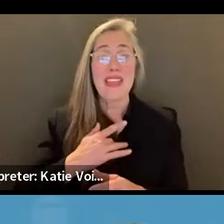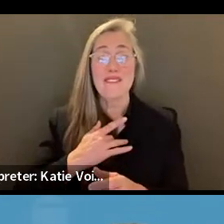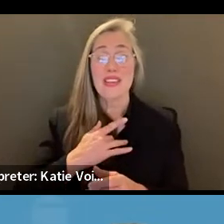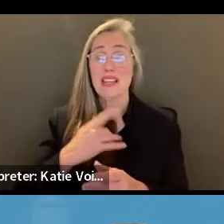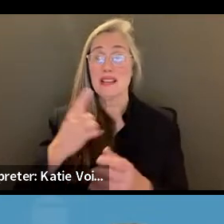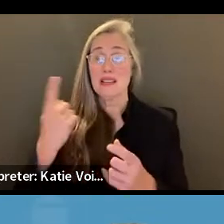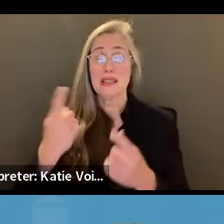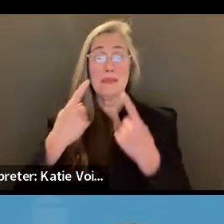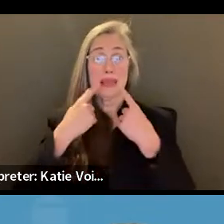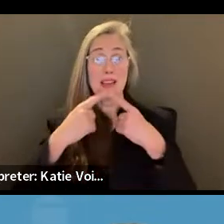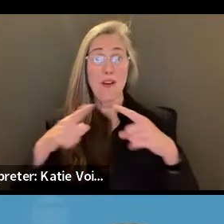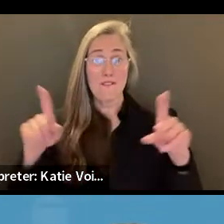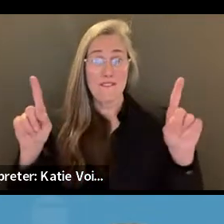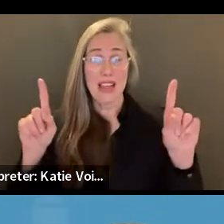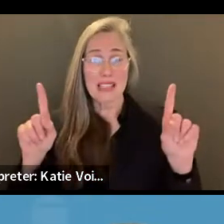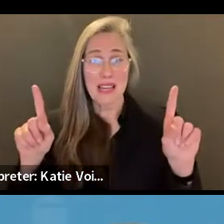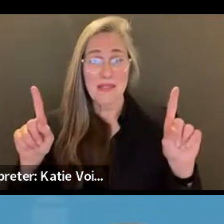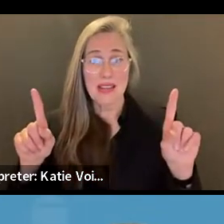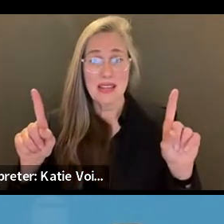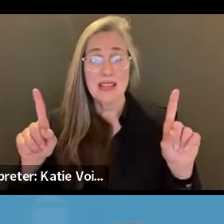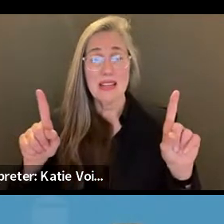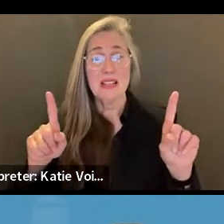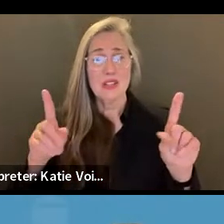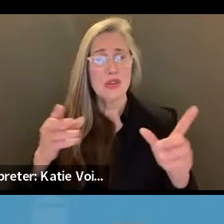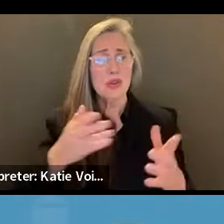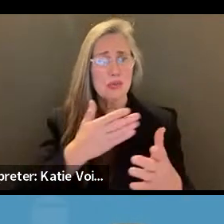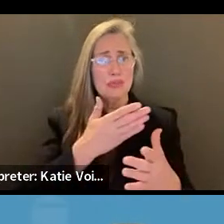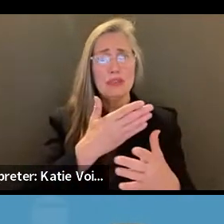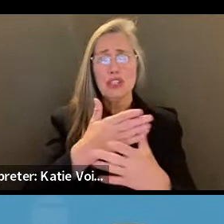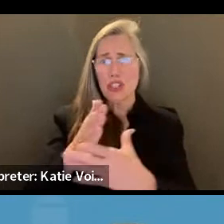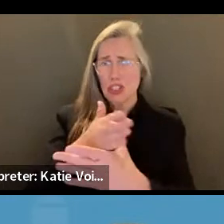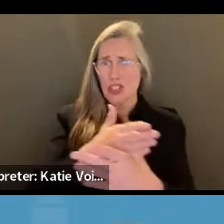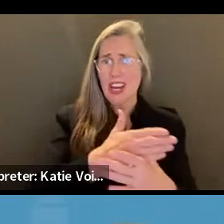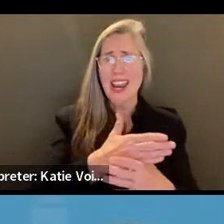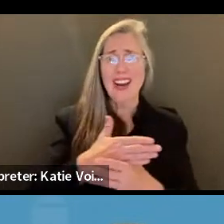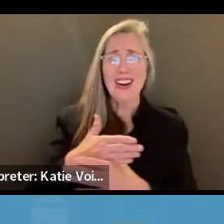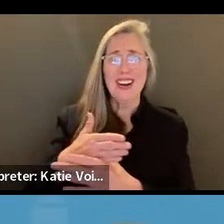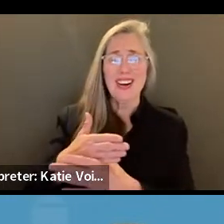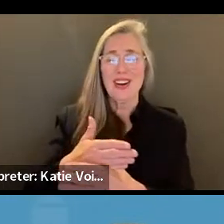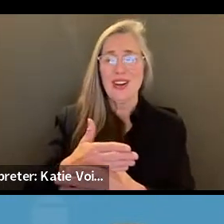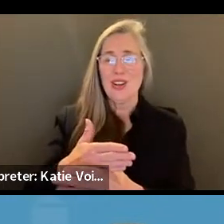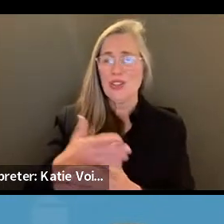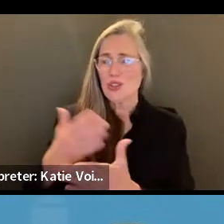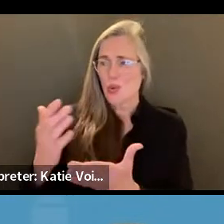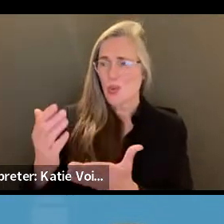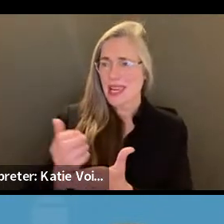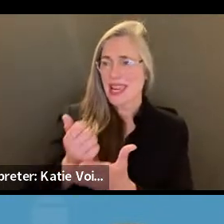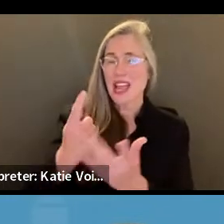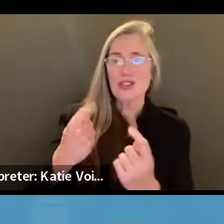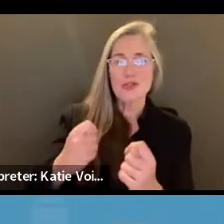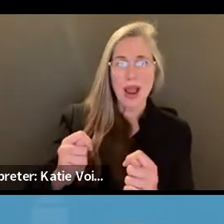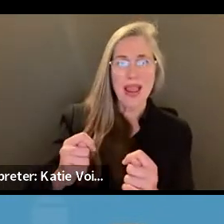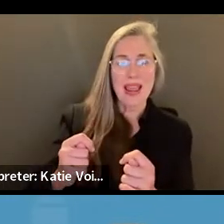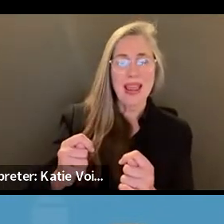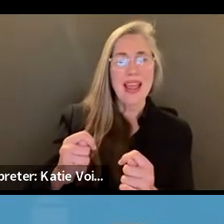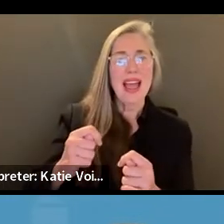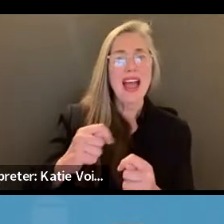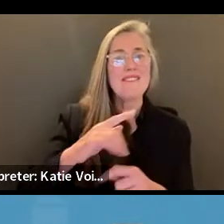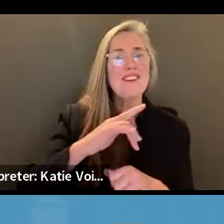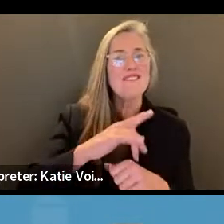effective for them, to share it with other schools so that we could also have it available to our students and have a